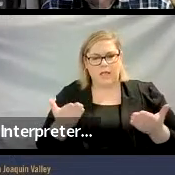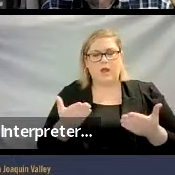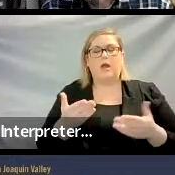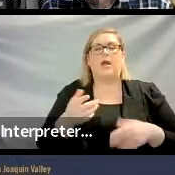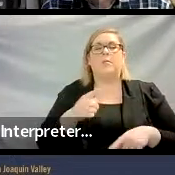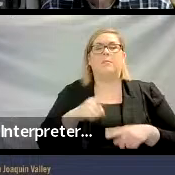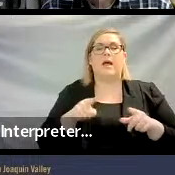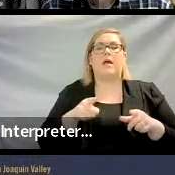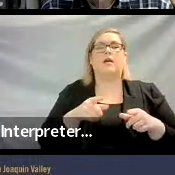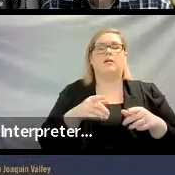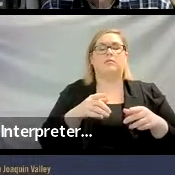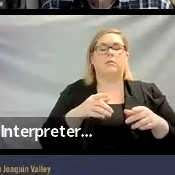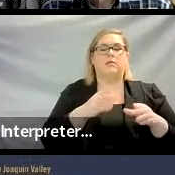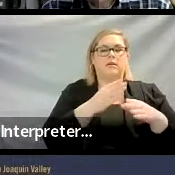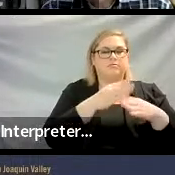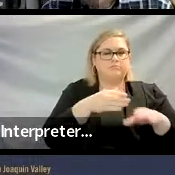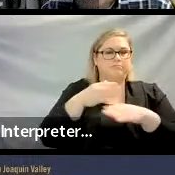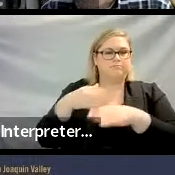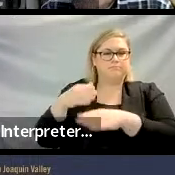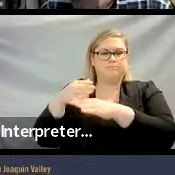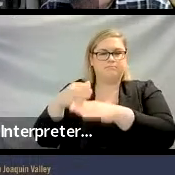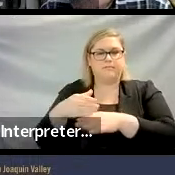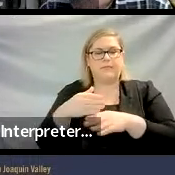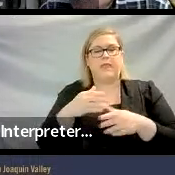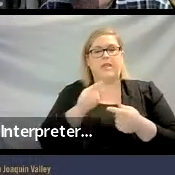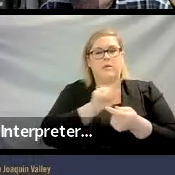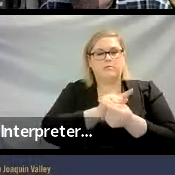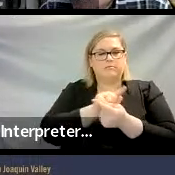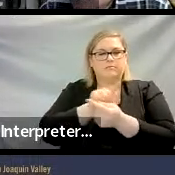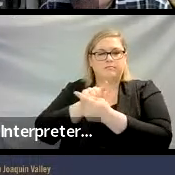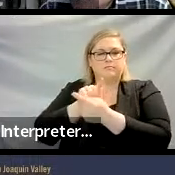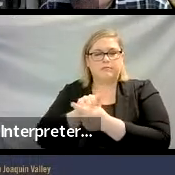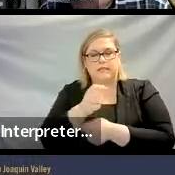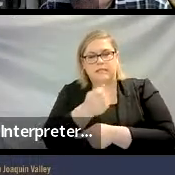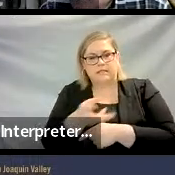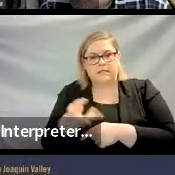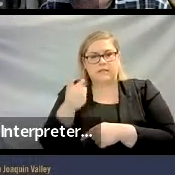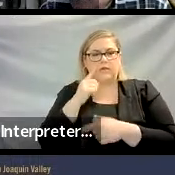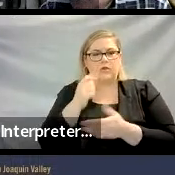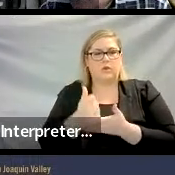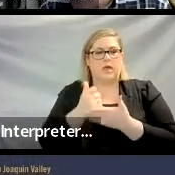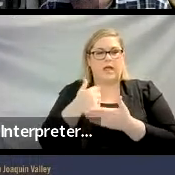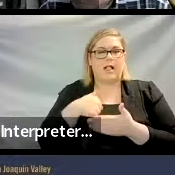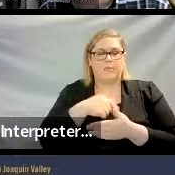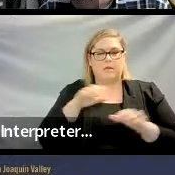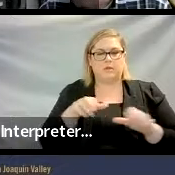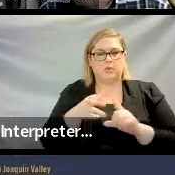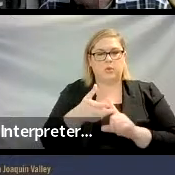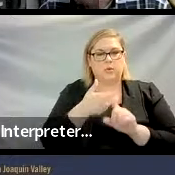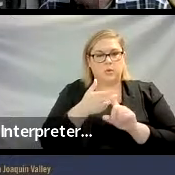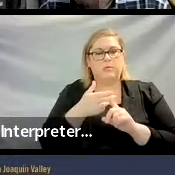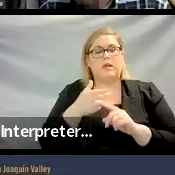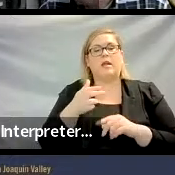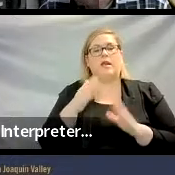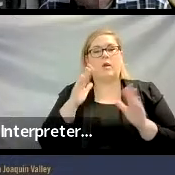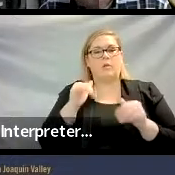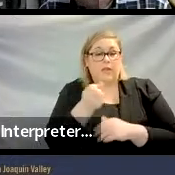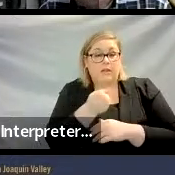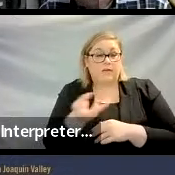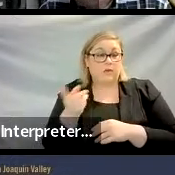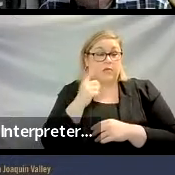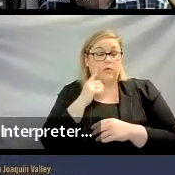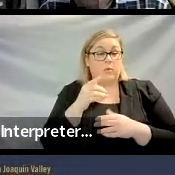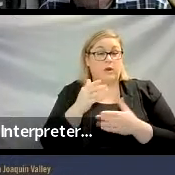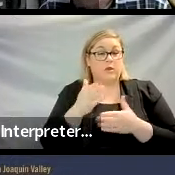we've broken it down, and we've met a couple times with several of you that volunteered to help us do recruitment. And hopefully a few of you maybe want to share